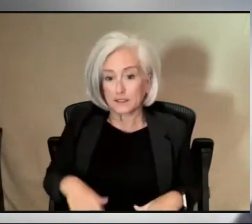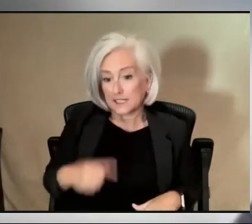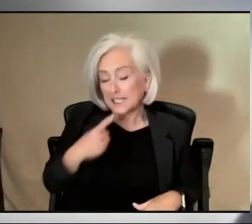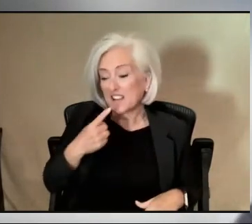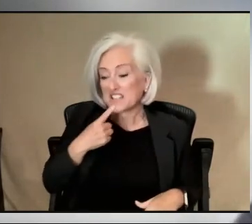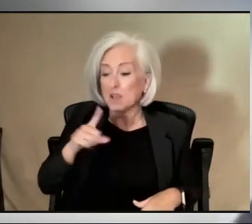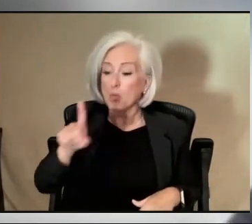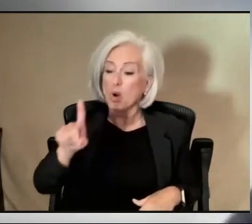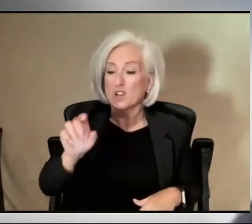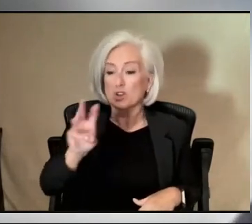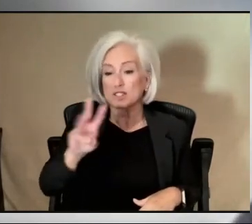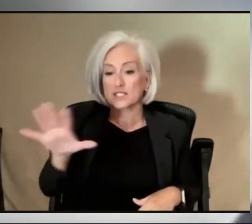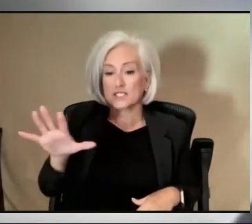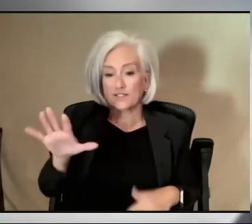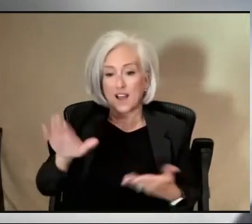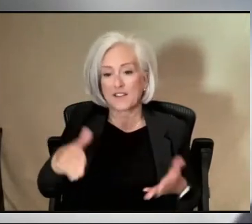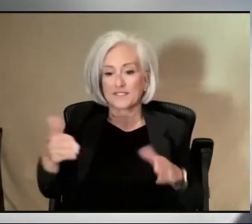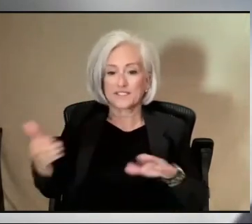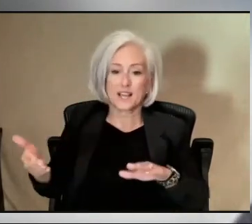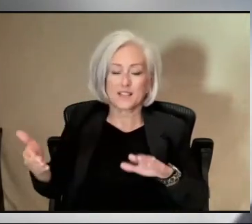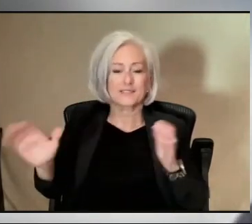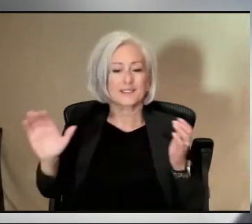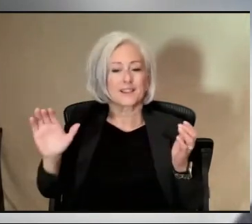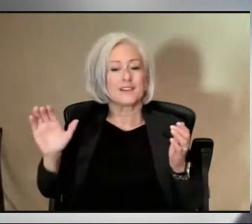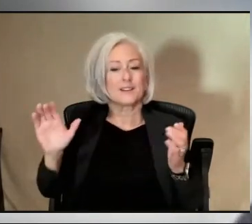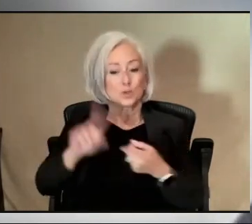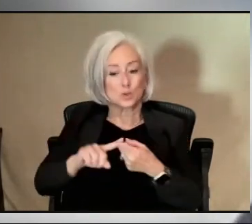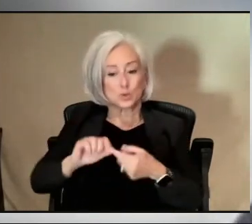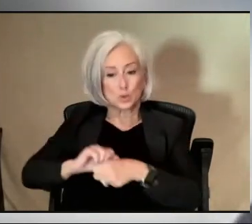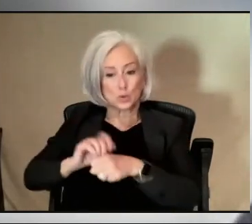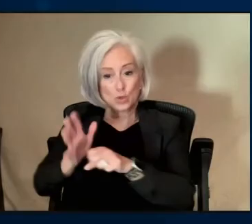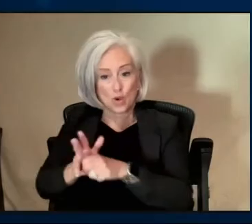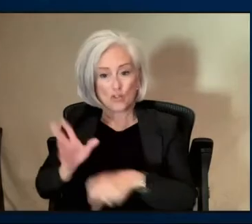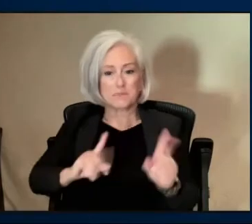well, that's a lot less than it was.